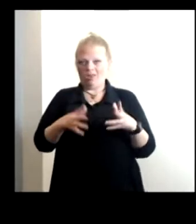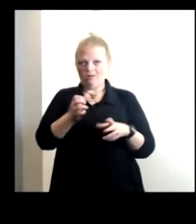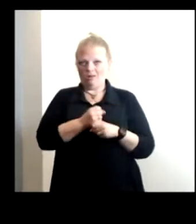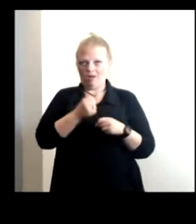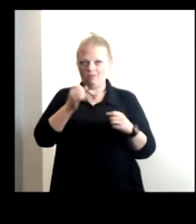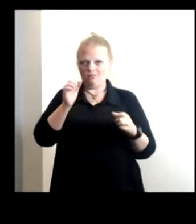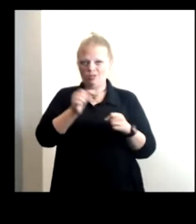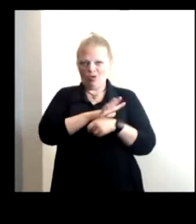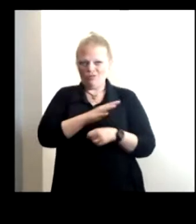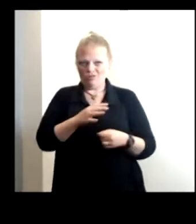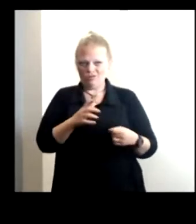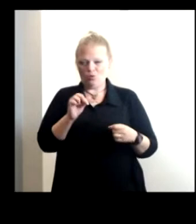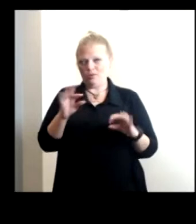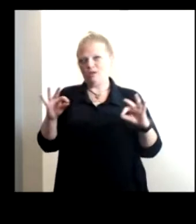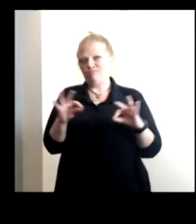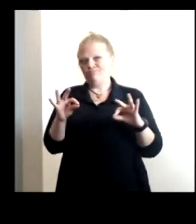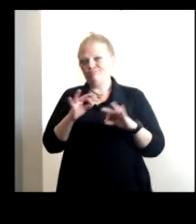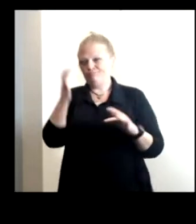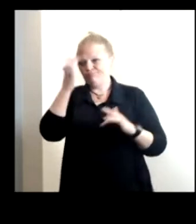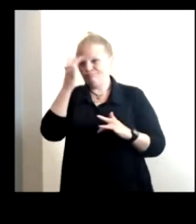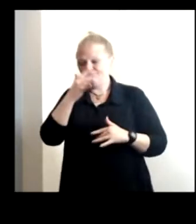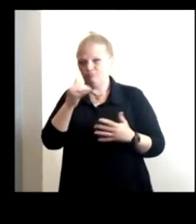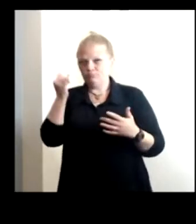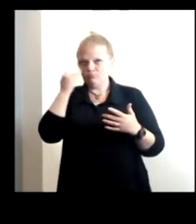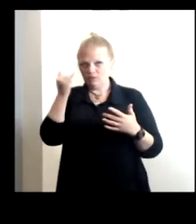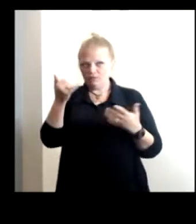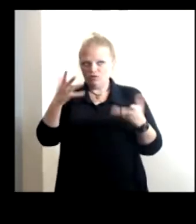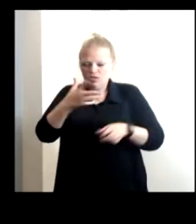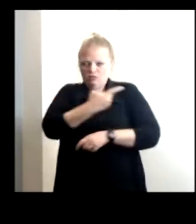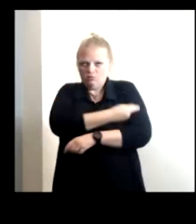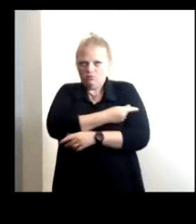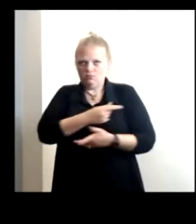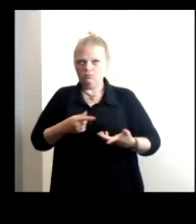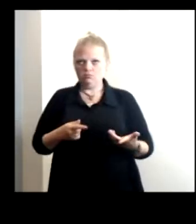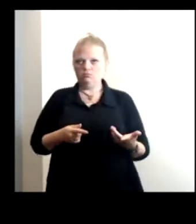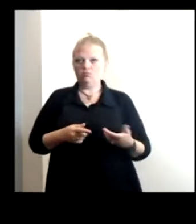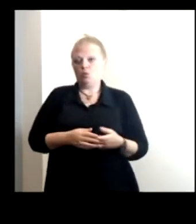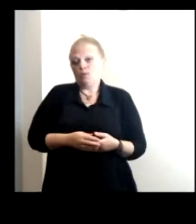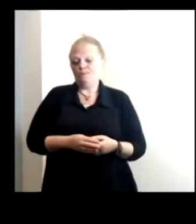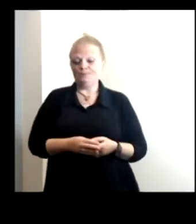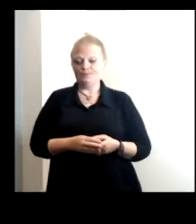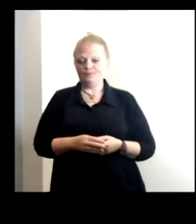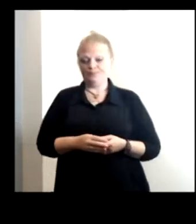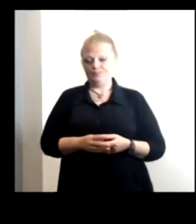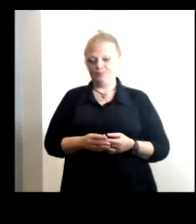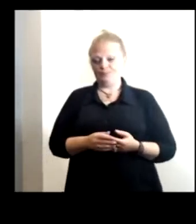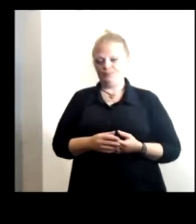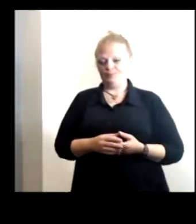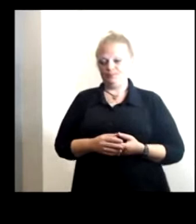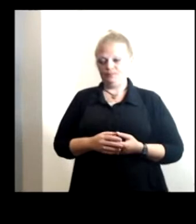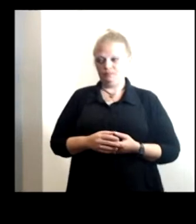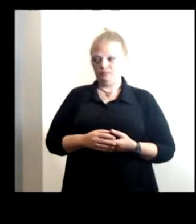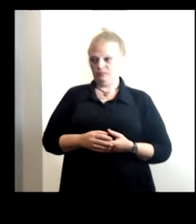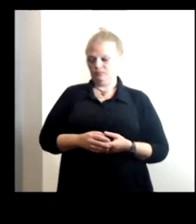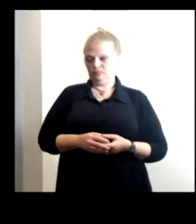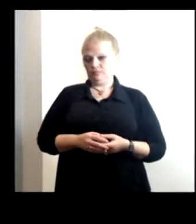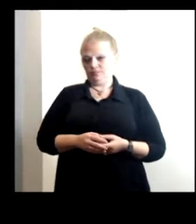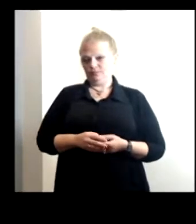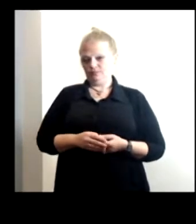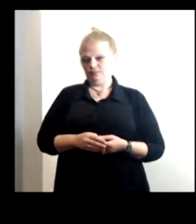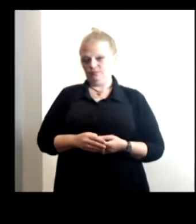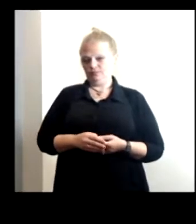get a mild illness even if you've been vaccinated. So I would just tell everybody that if